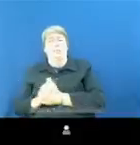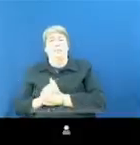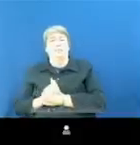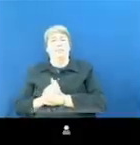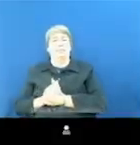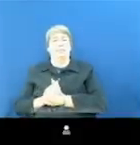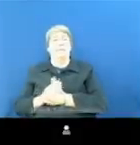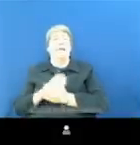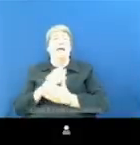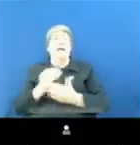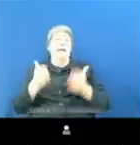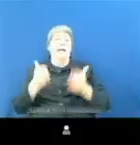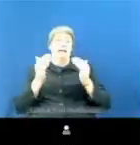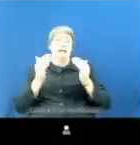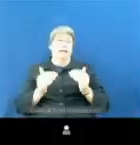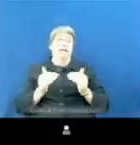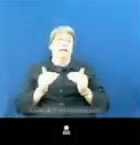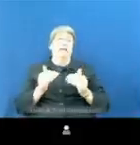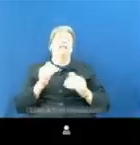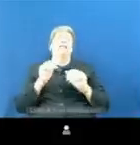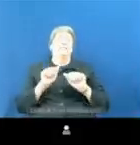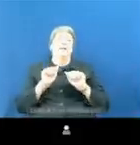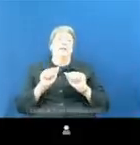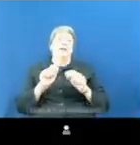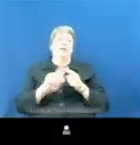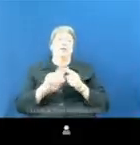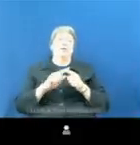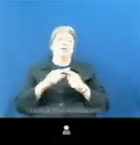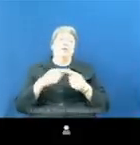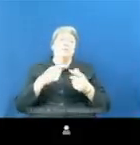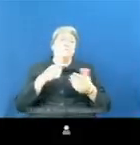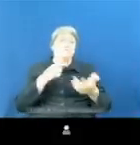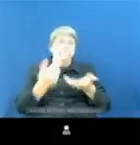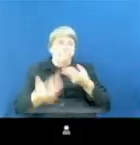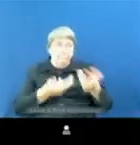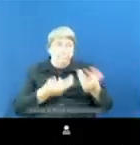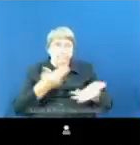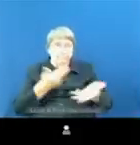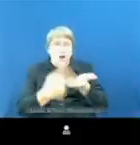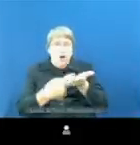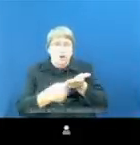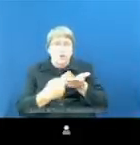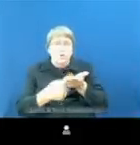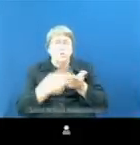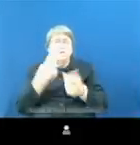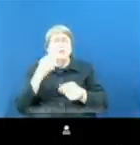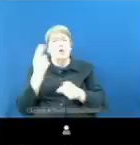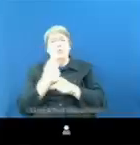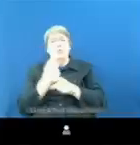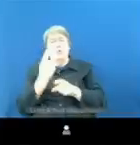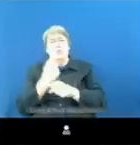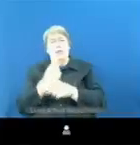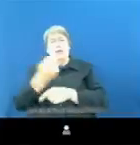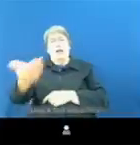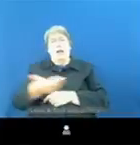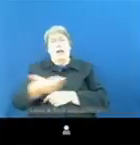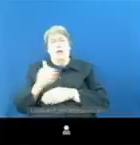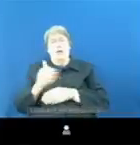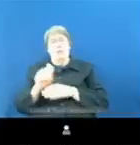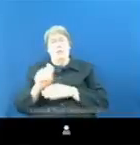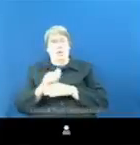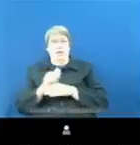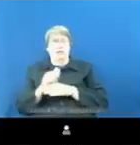and the ability to hire for, to argue for appropriate hiring practices, to make sure